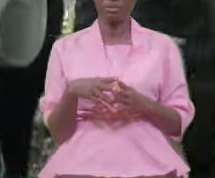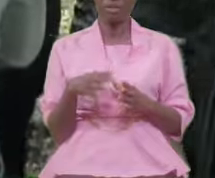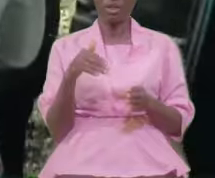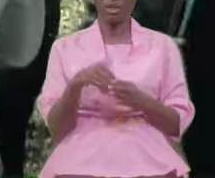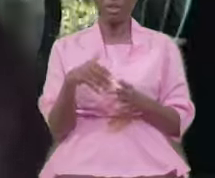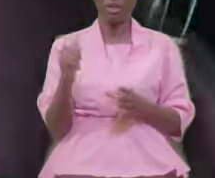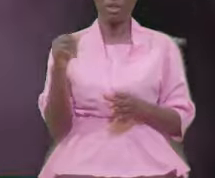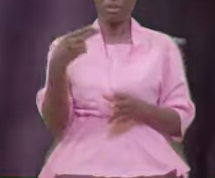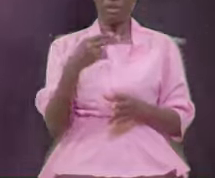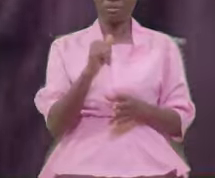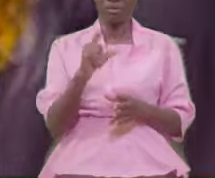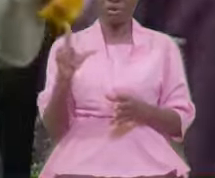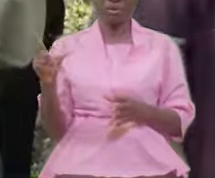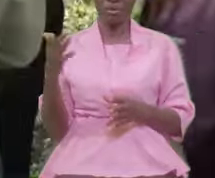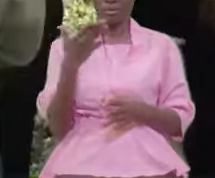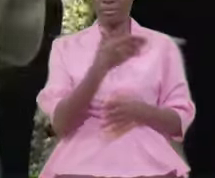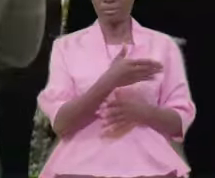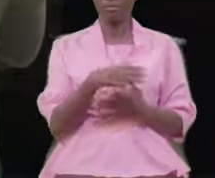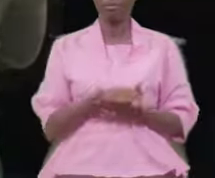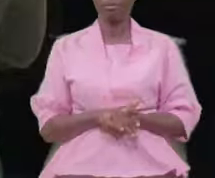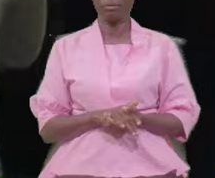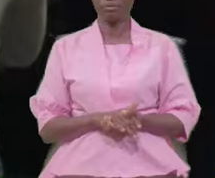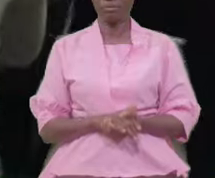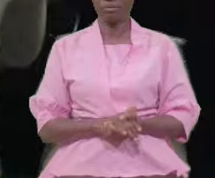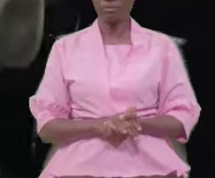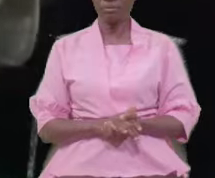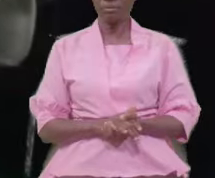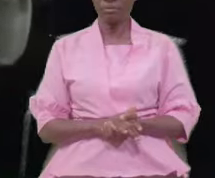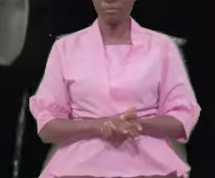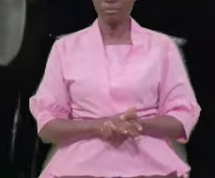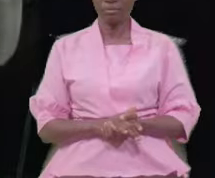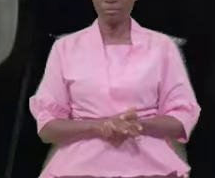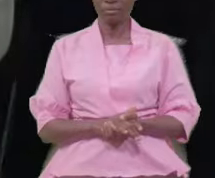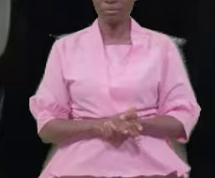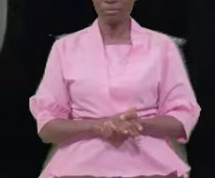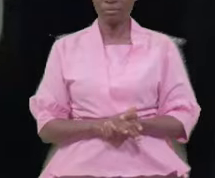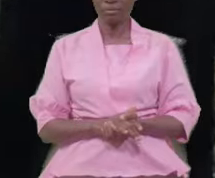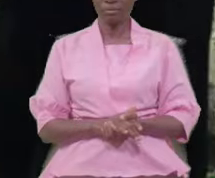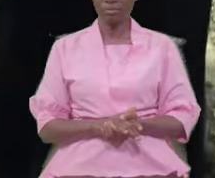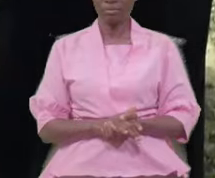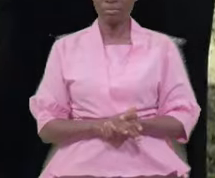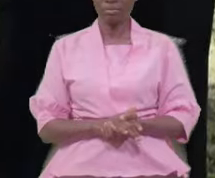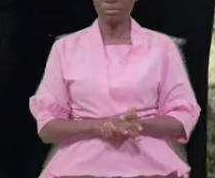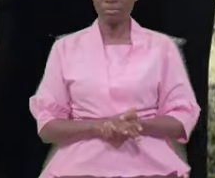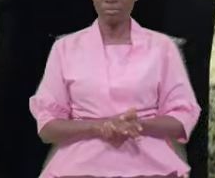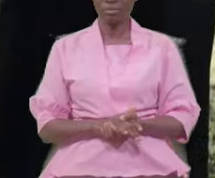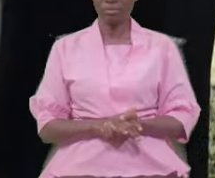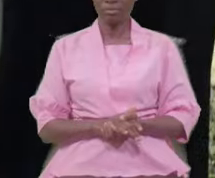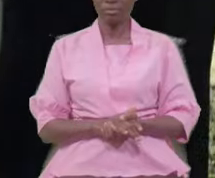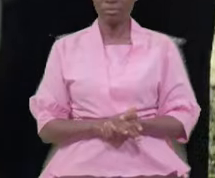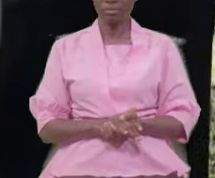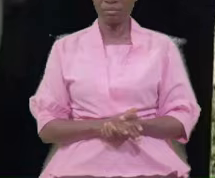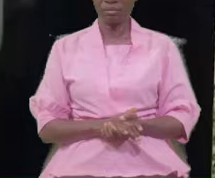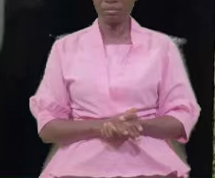side that h will there 3 pm please be there come